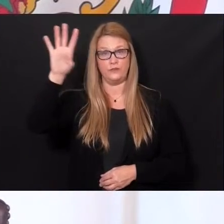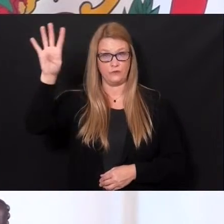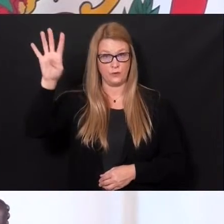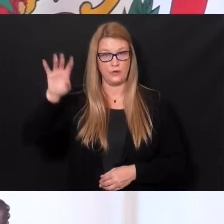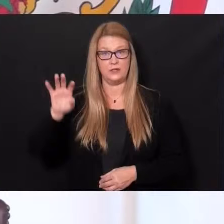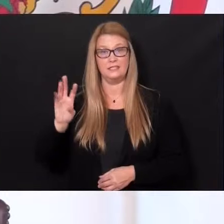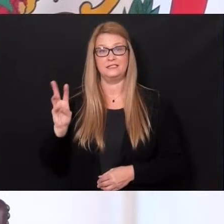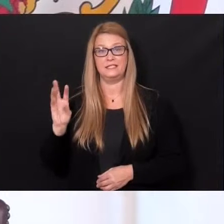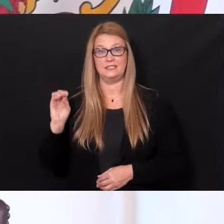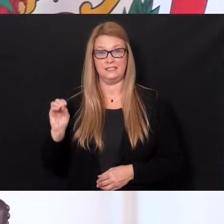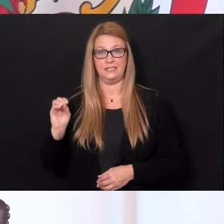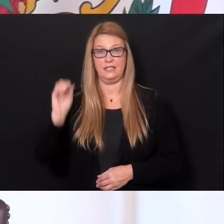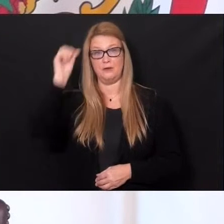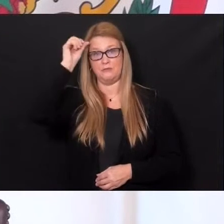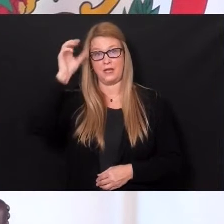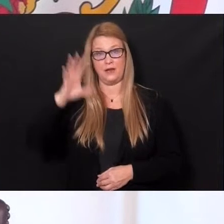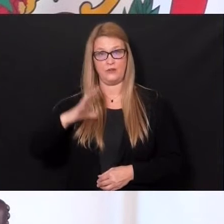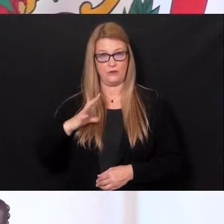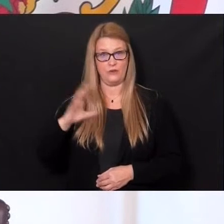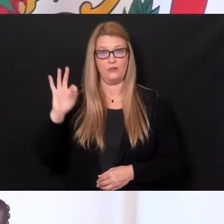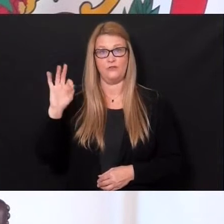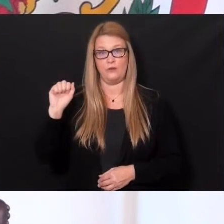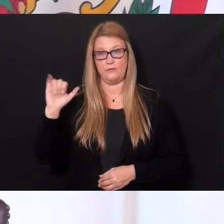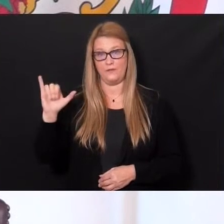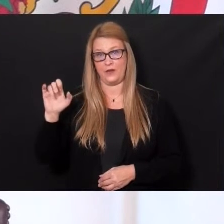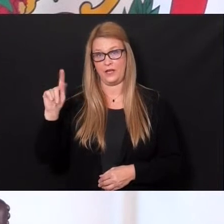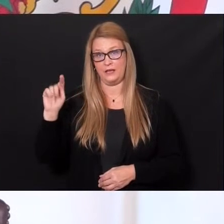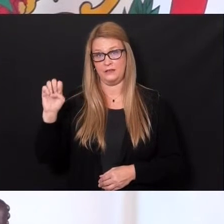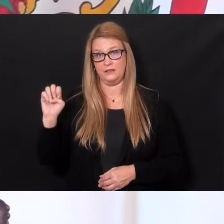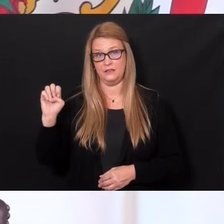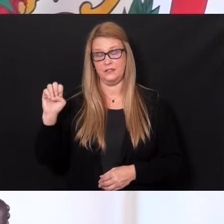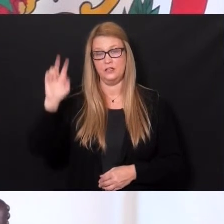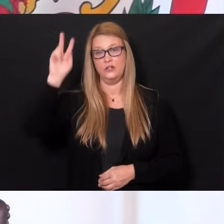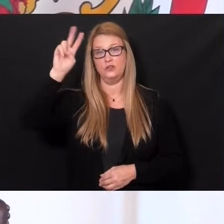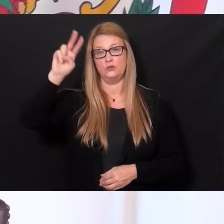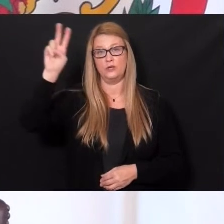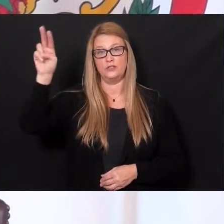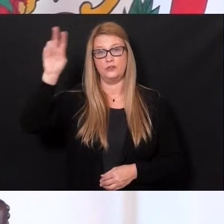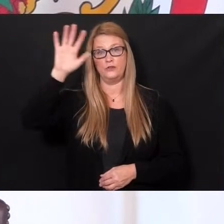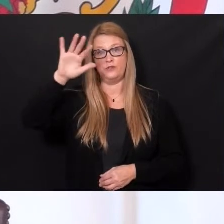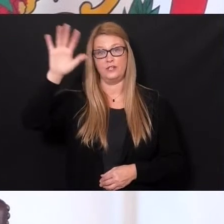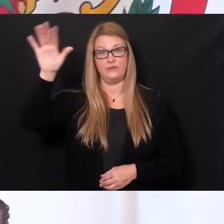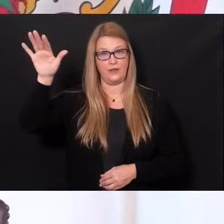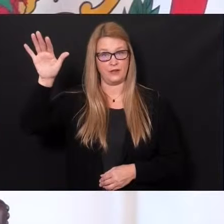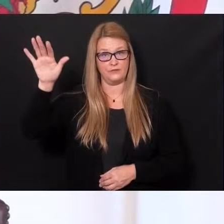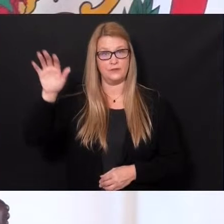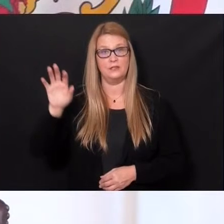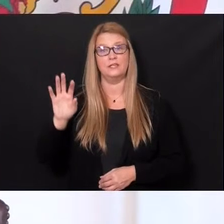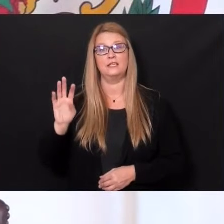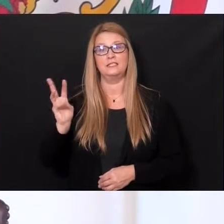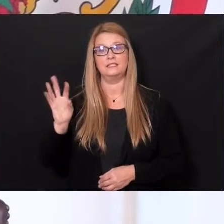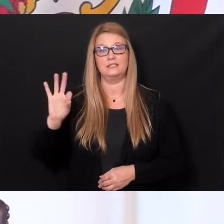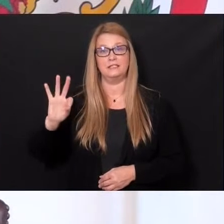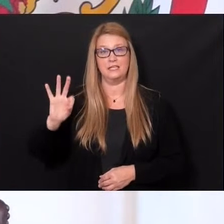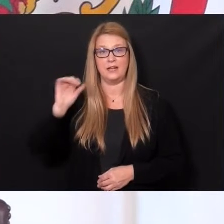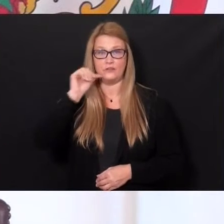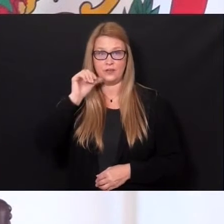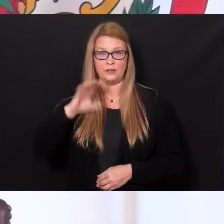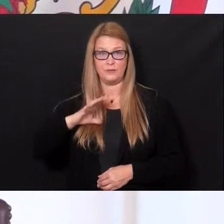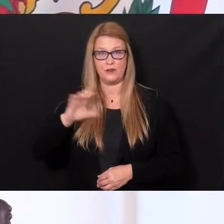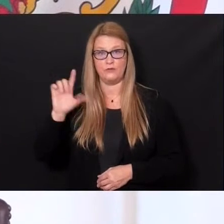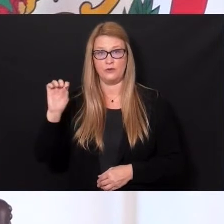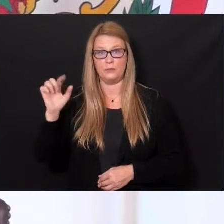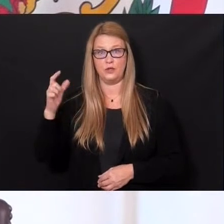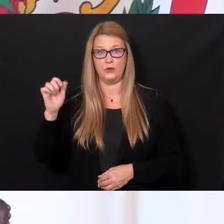death is a 60-year-old male from Fayette County. Our 2,255th death is a 69-year-old female from